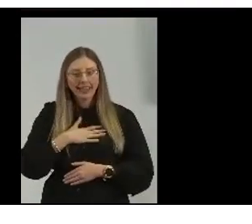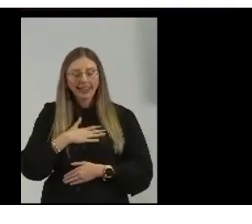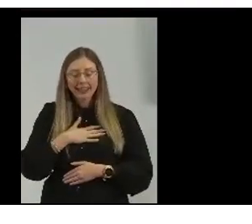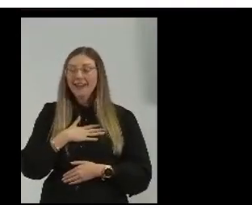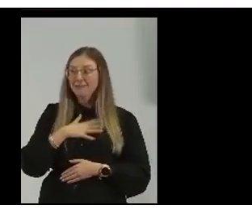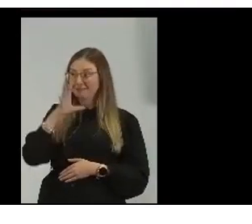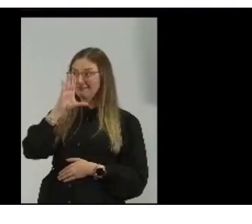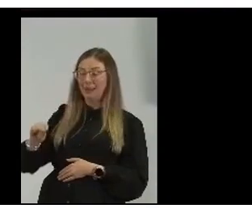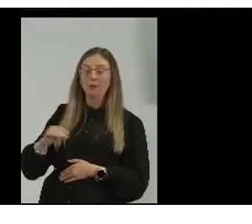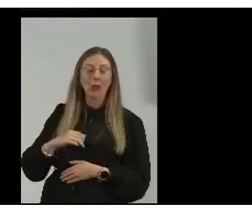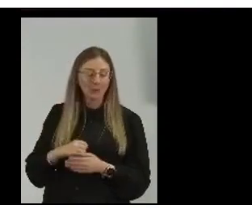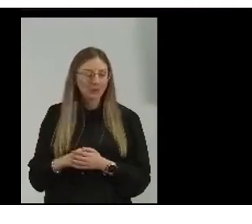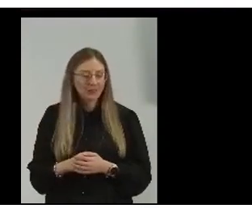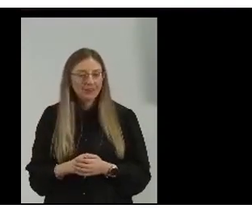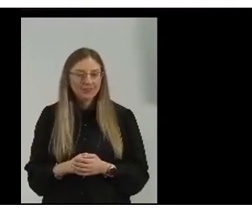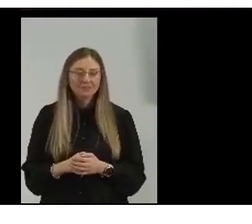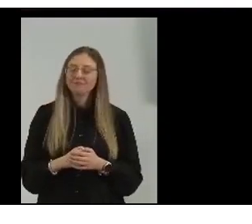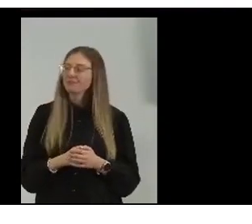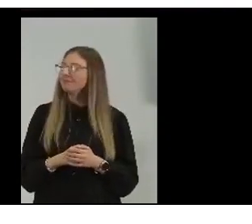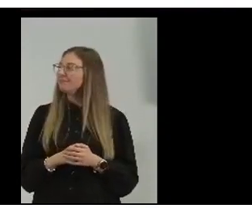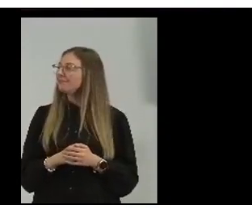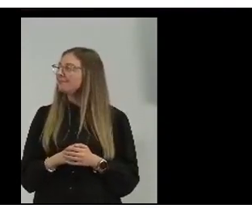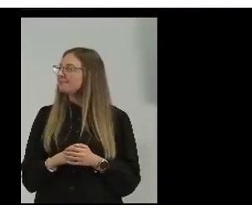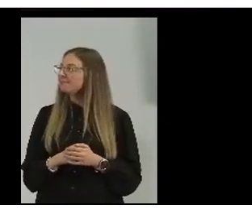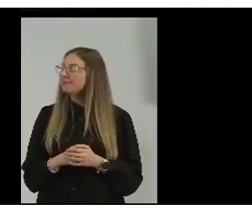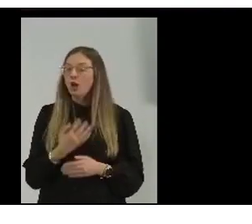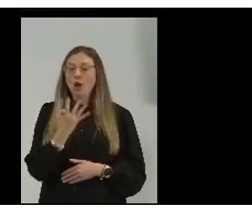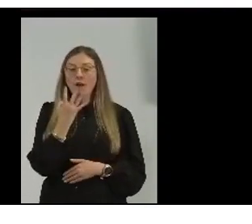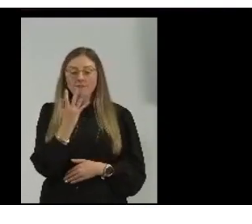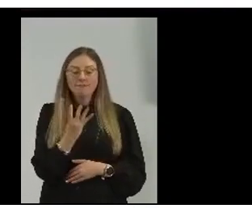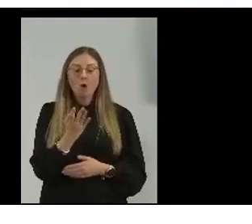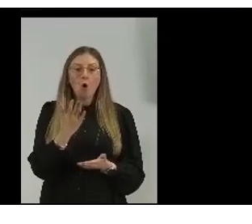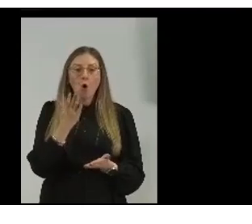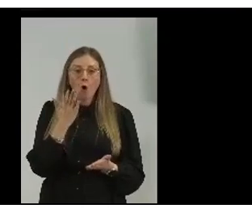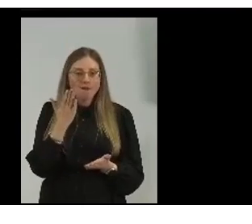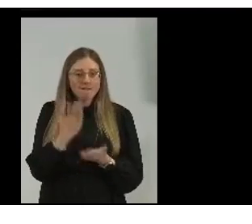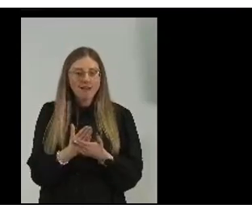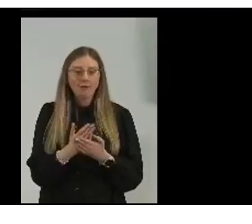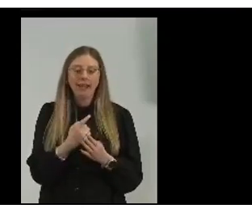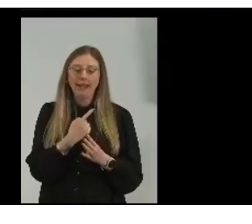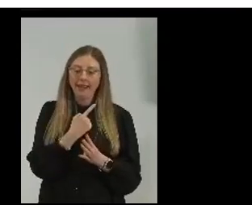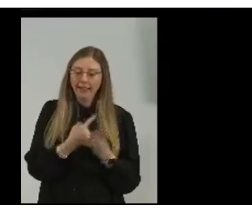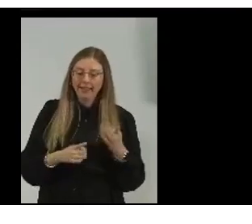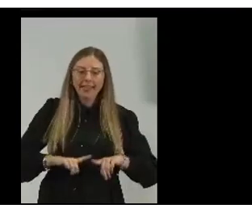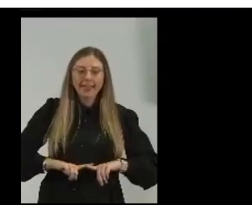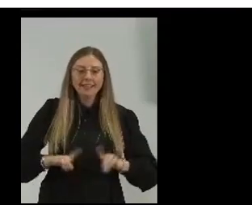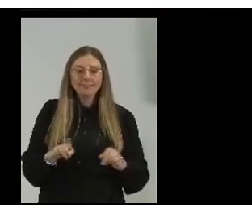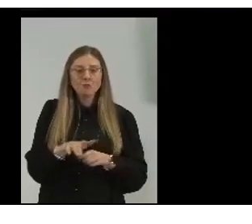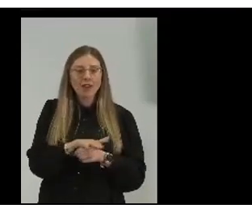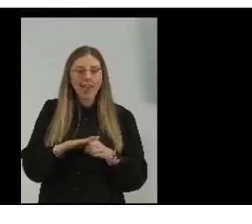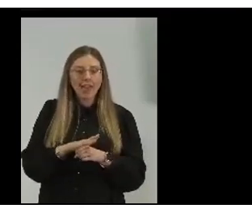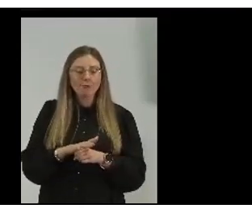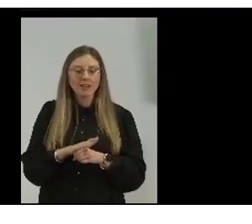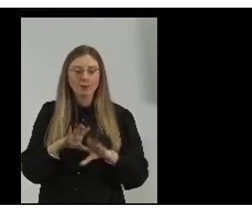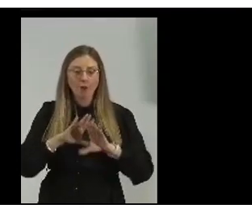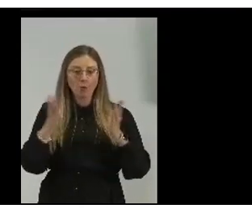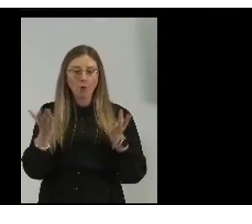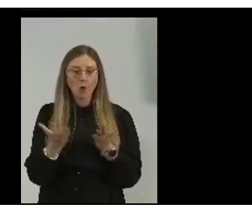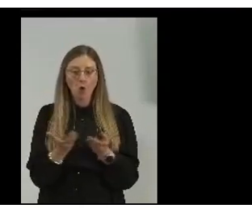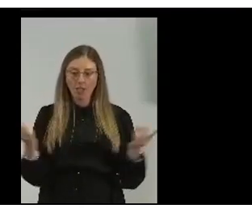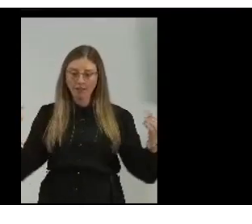you go. Brilliant. So thank you. Yeah, we've got 4 very distinct different areas of the world represented